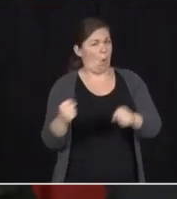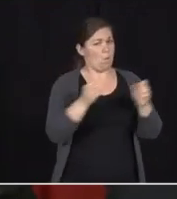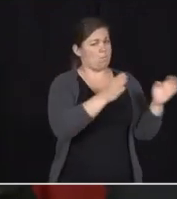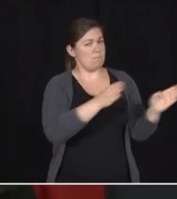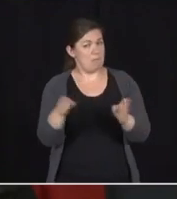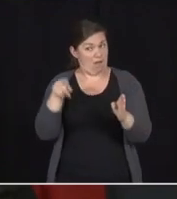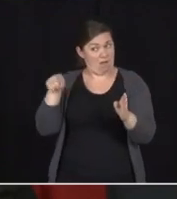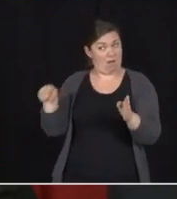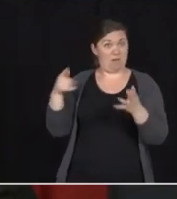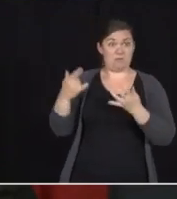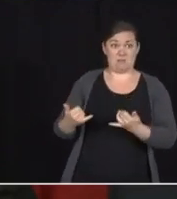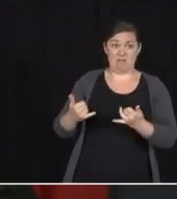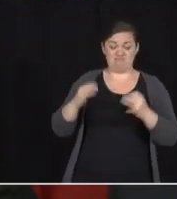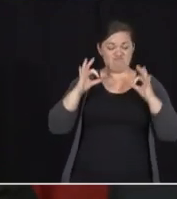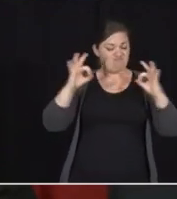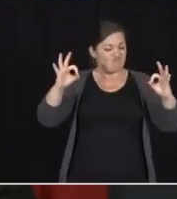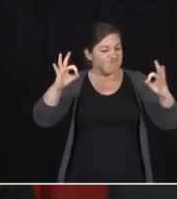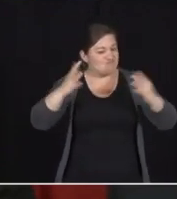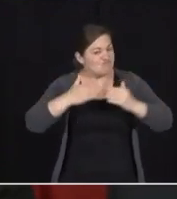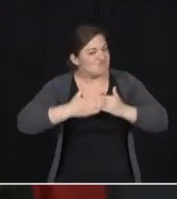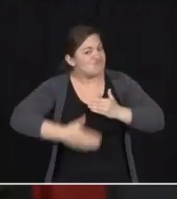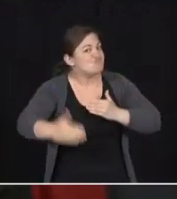plan moving forward.